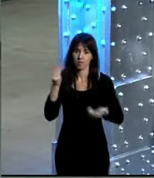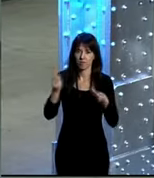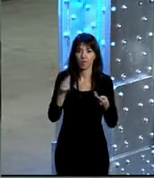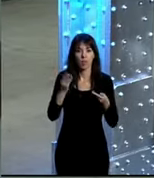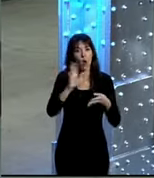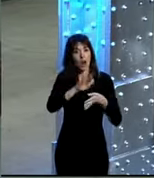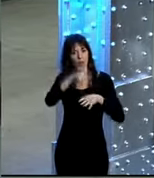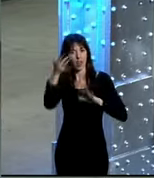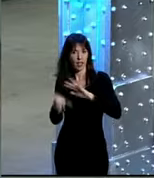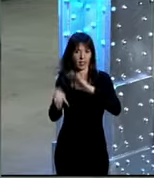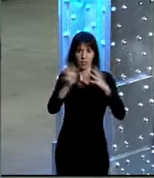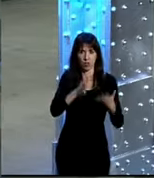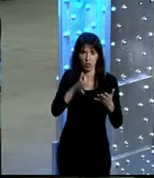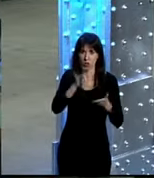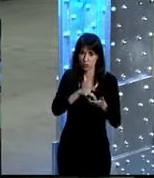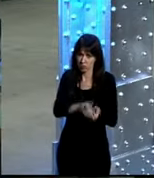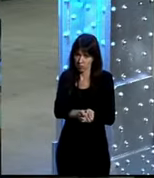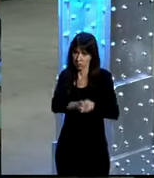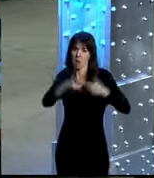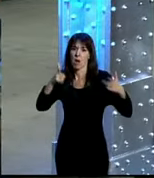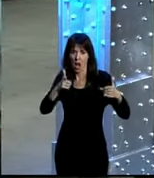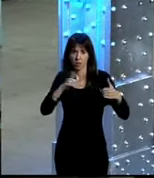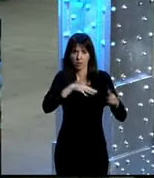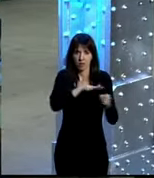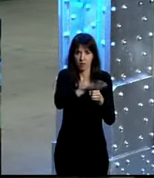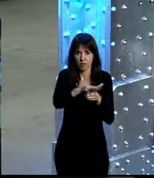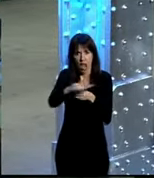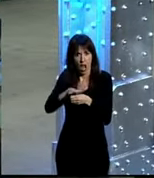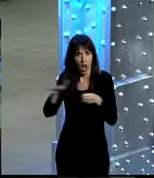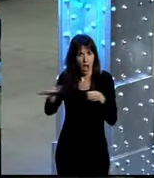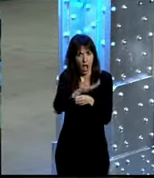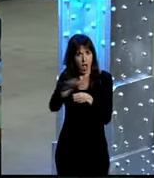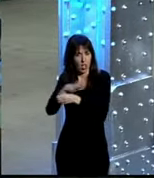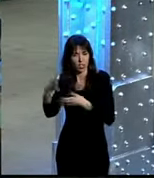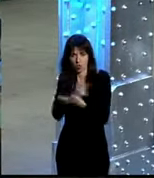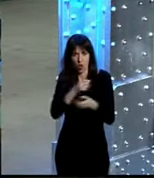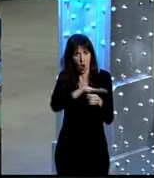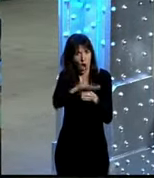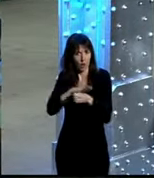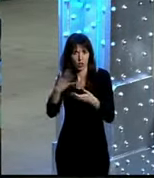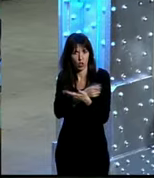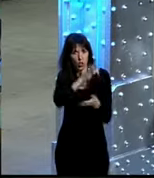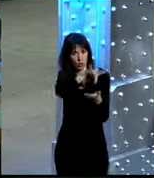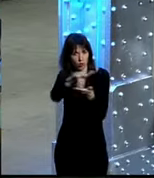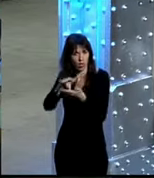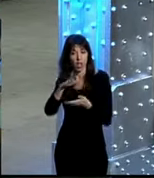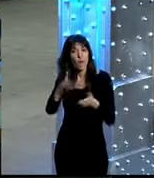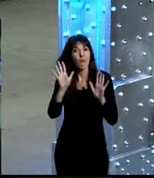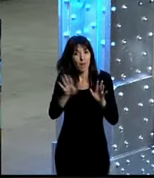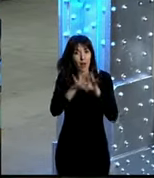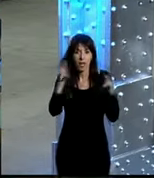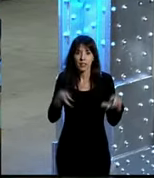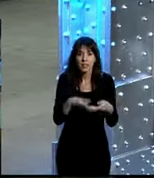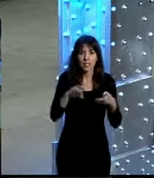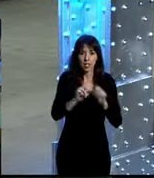that brought us to digitalization, massive digitalization that has reached